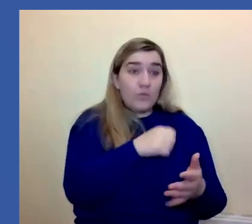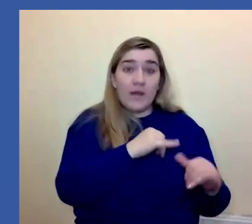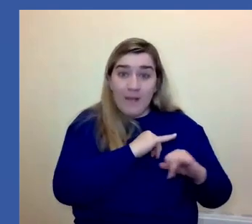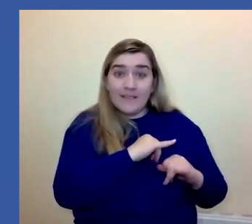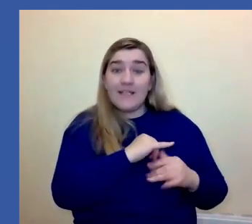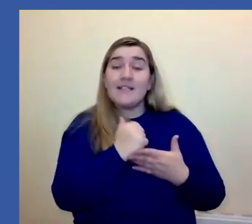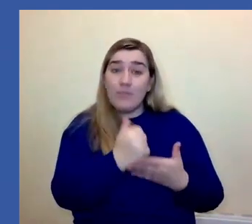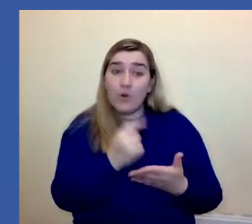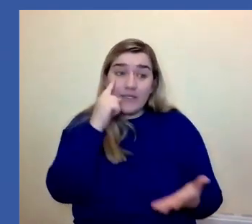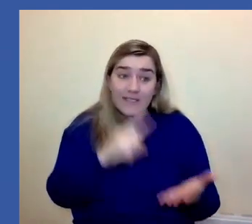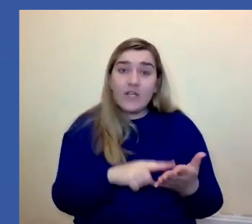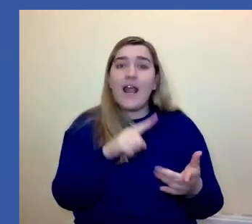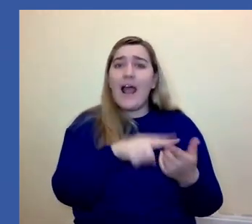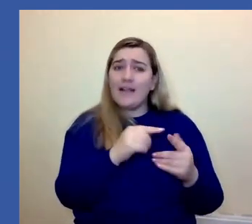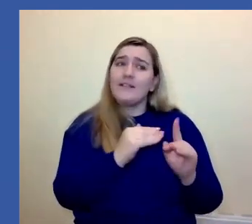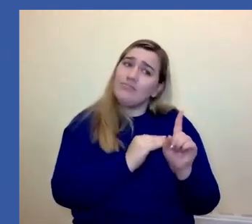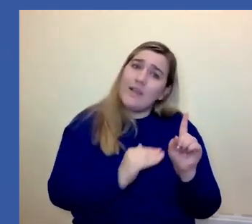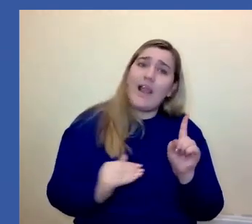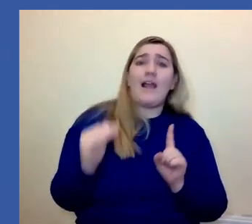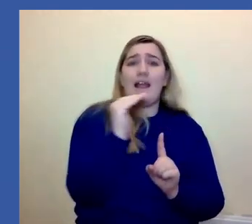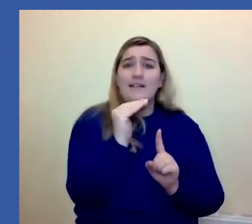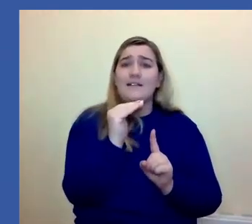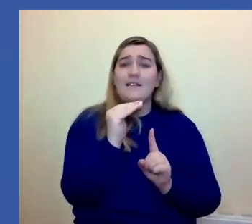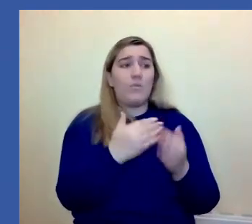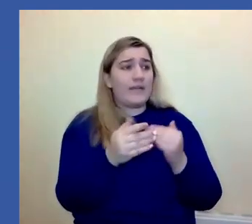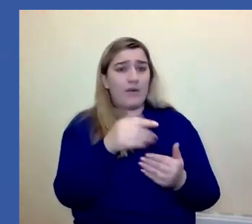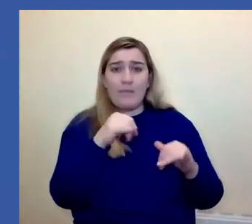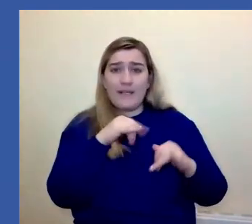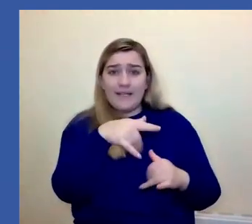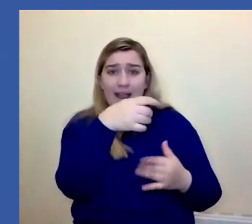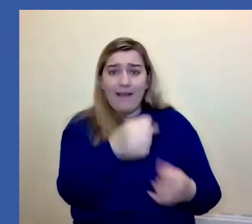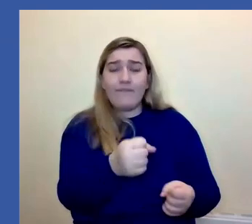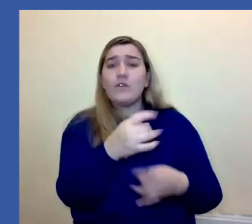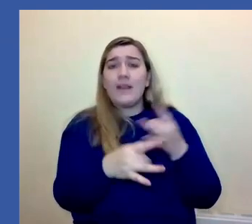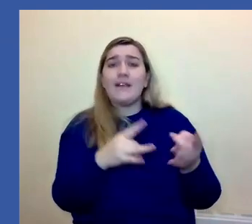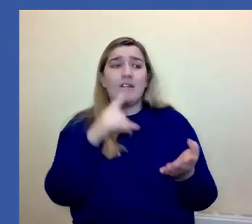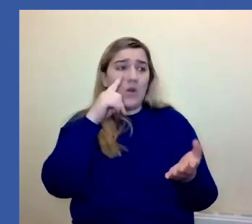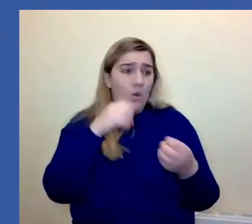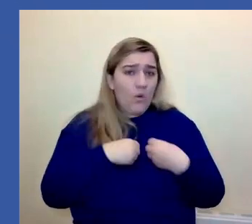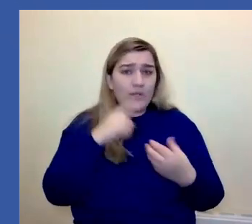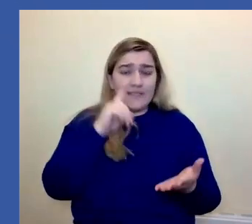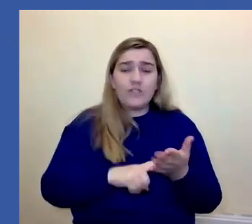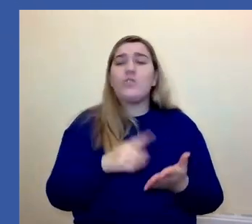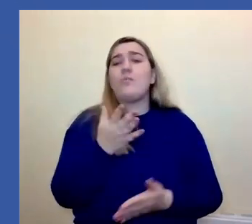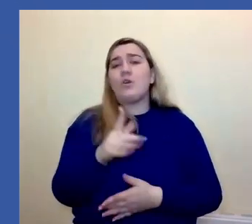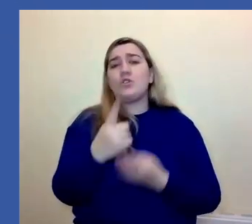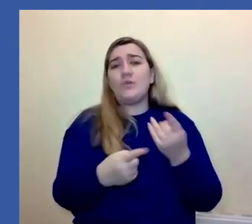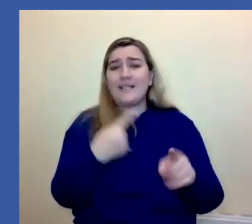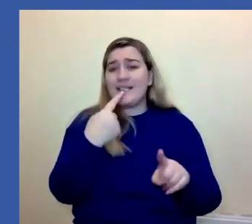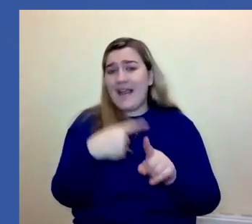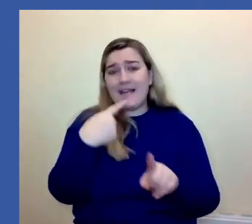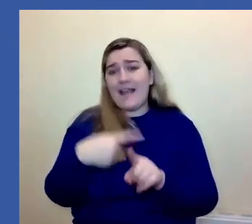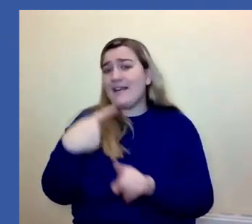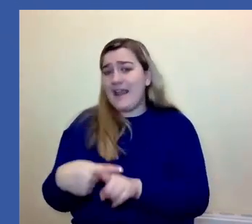and enhance whatever ability the person has to make their own decisions. We must do this over